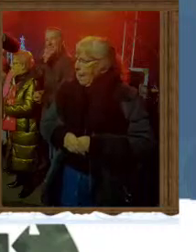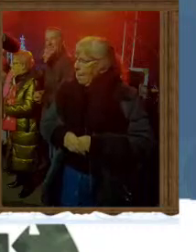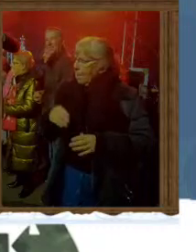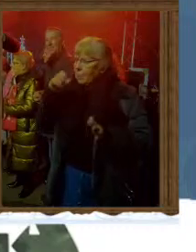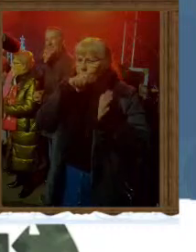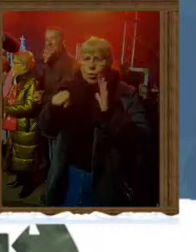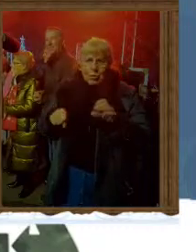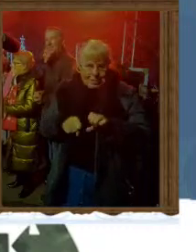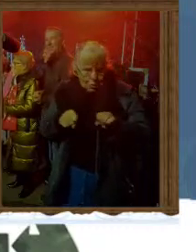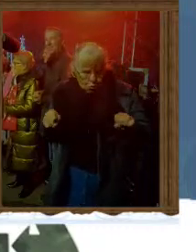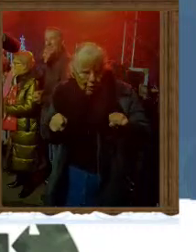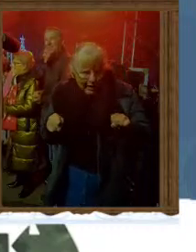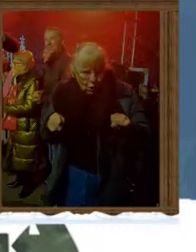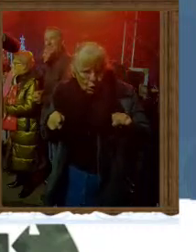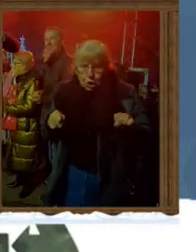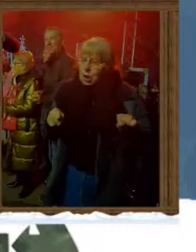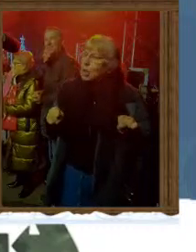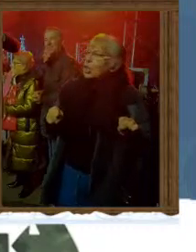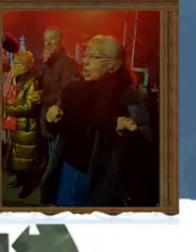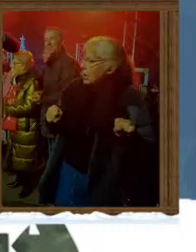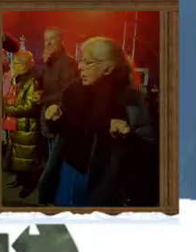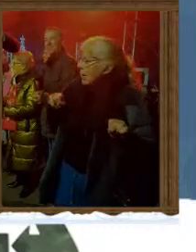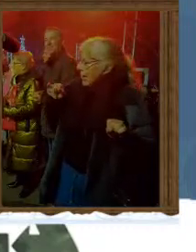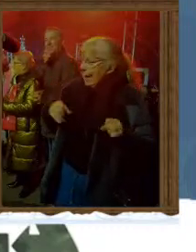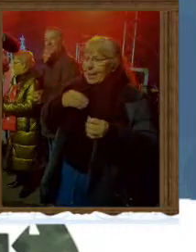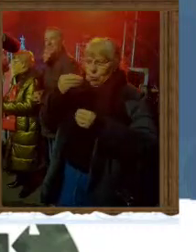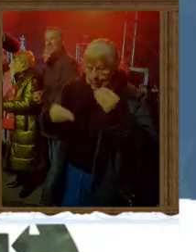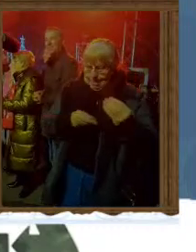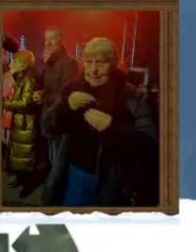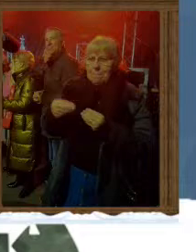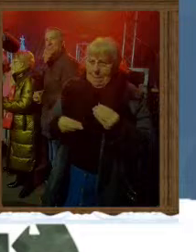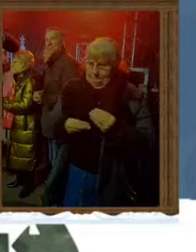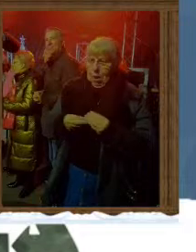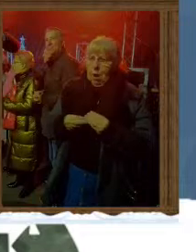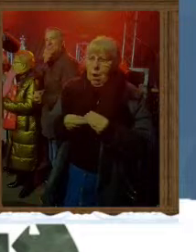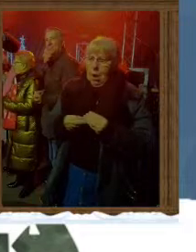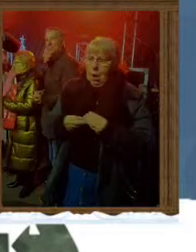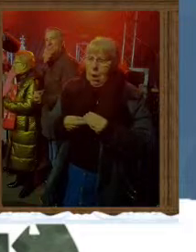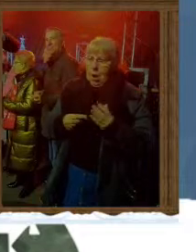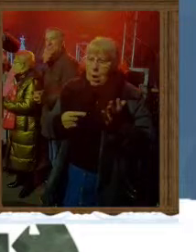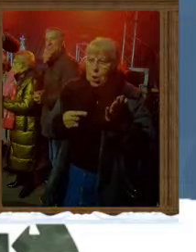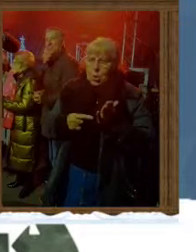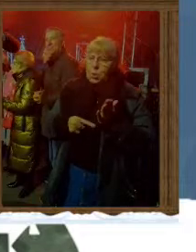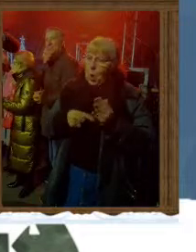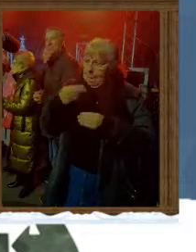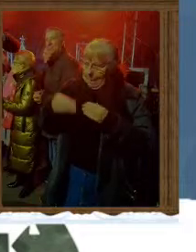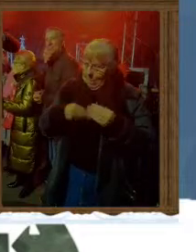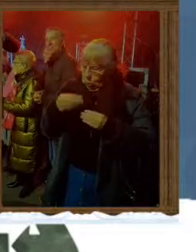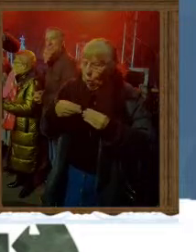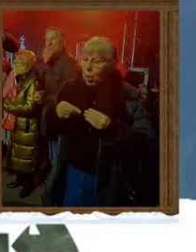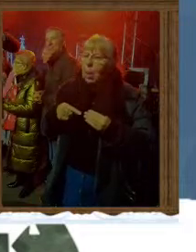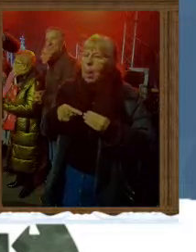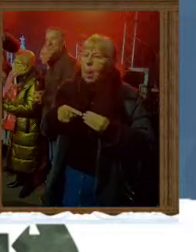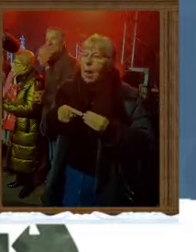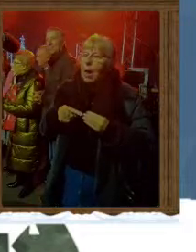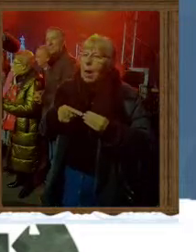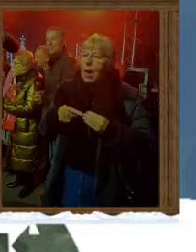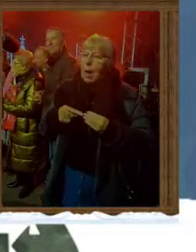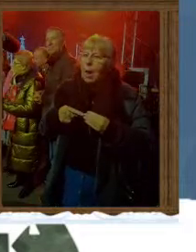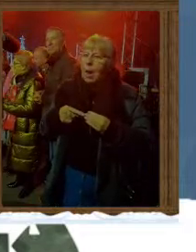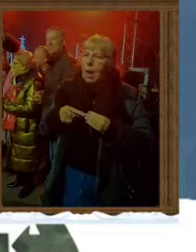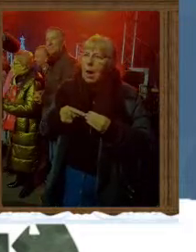Christmas crackers. It was wrapping paper, some toilet paper rolls, and...